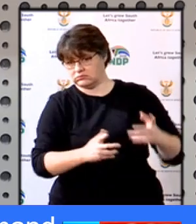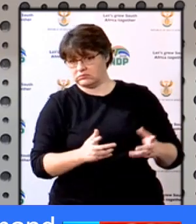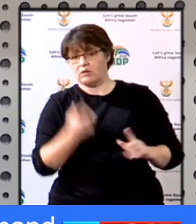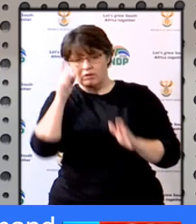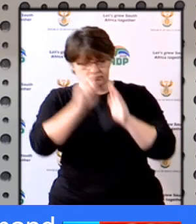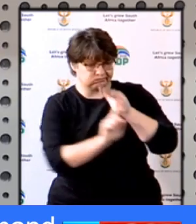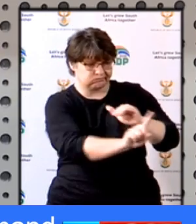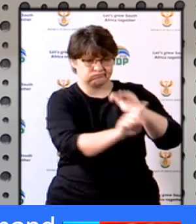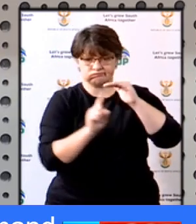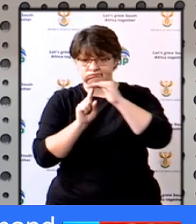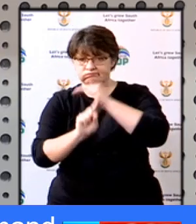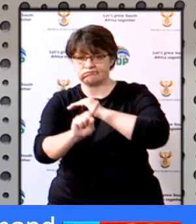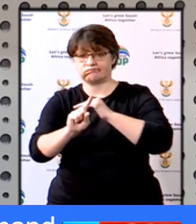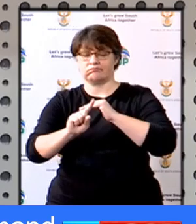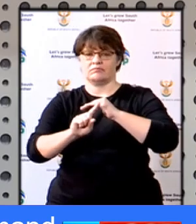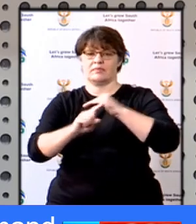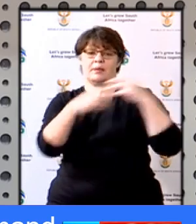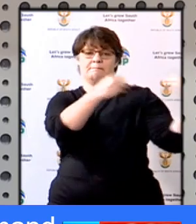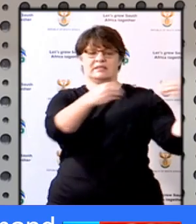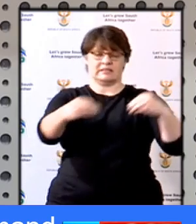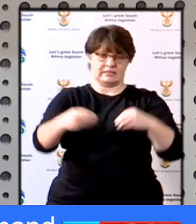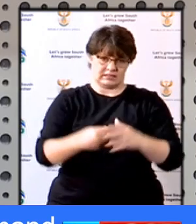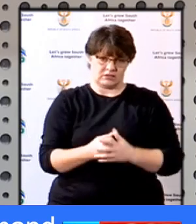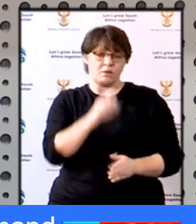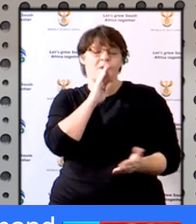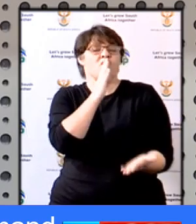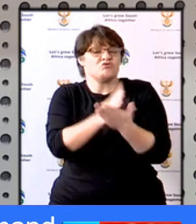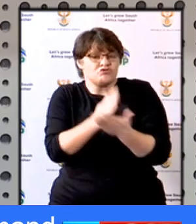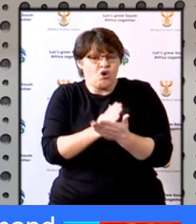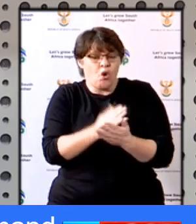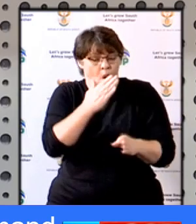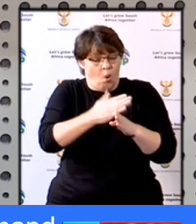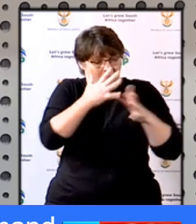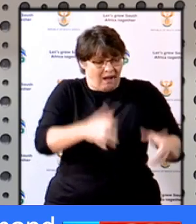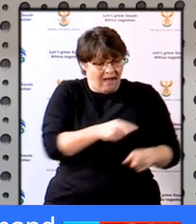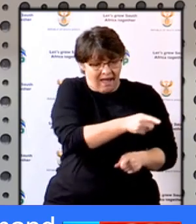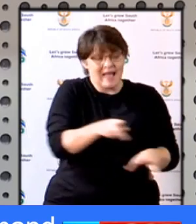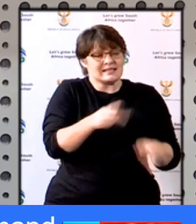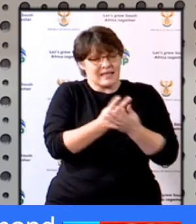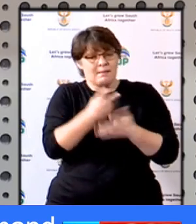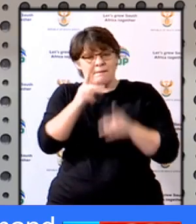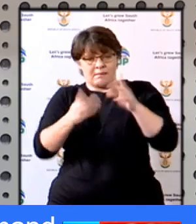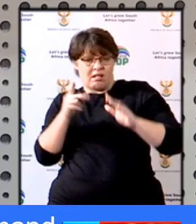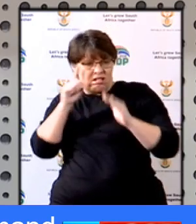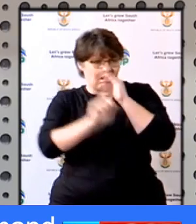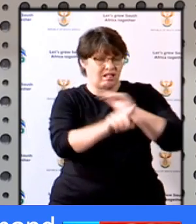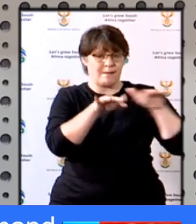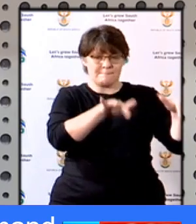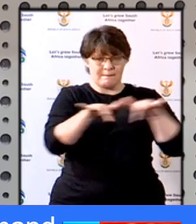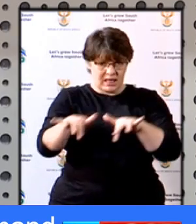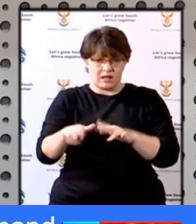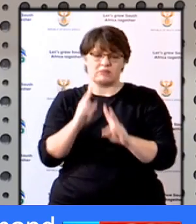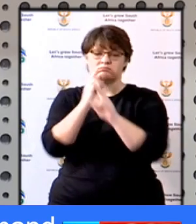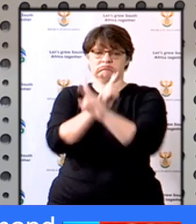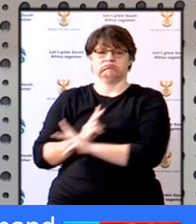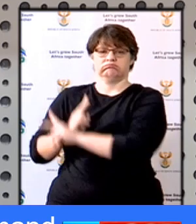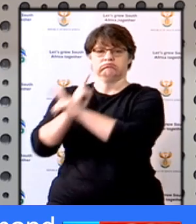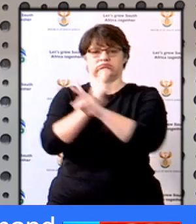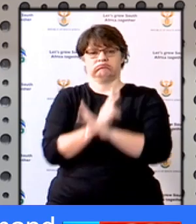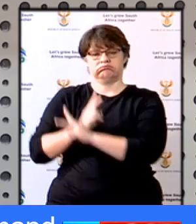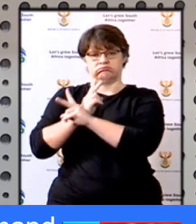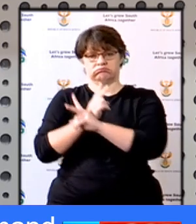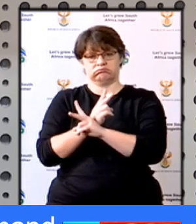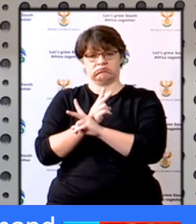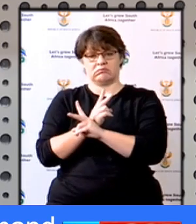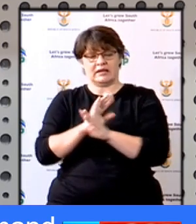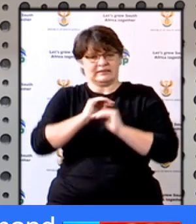go to workplaces to check that the safety of workers and of the public are being looked after with the